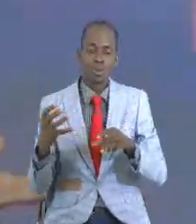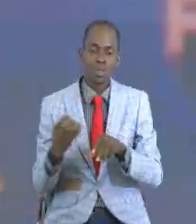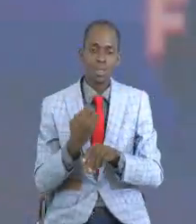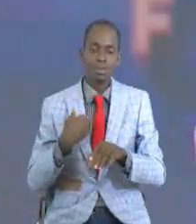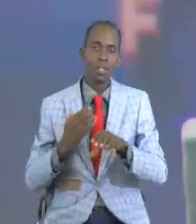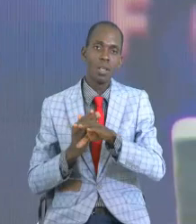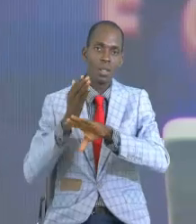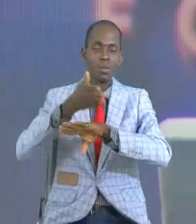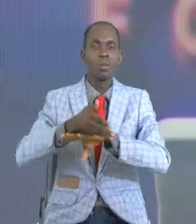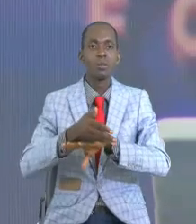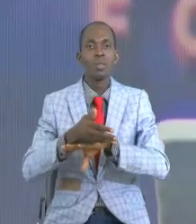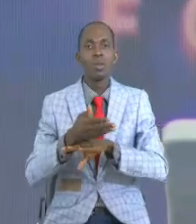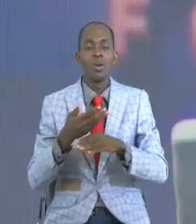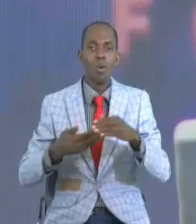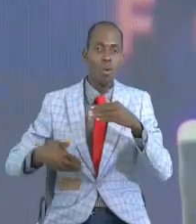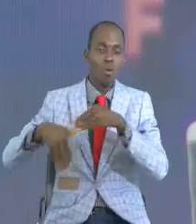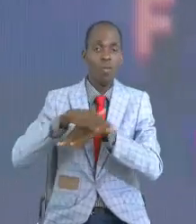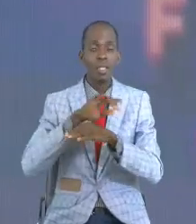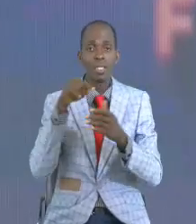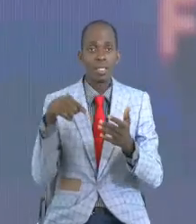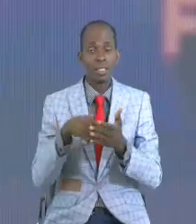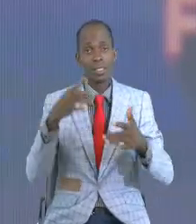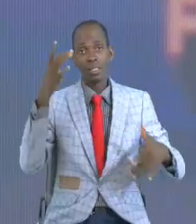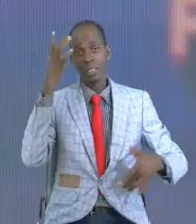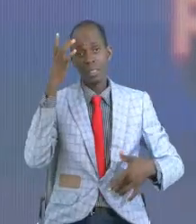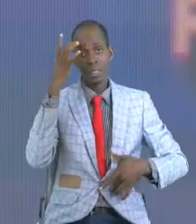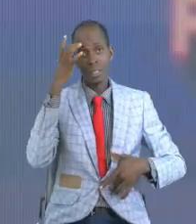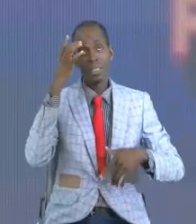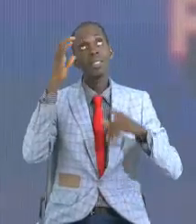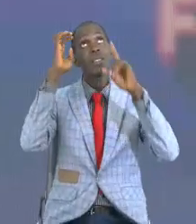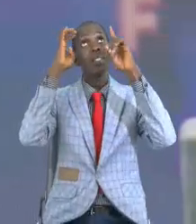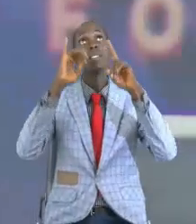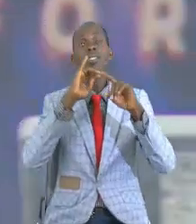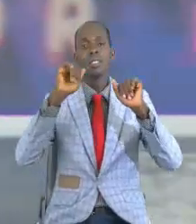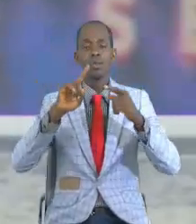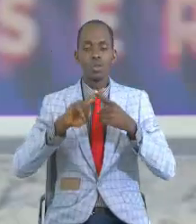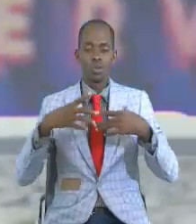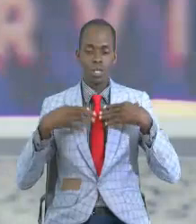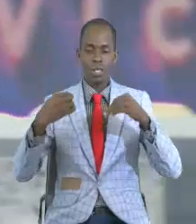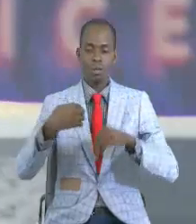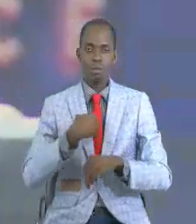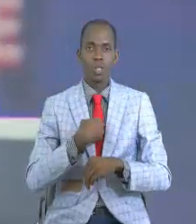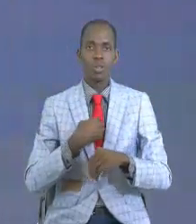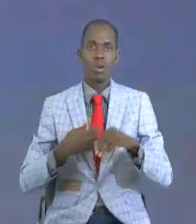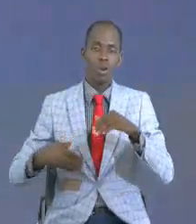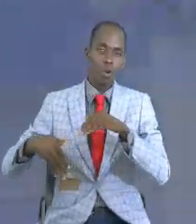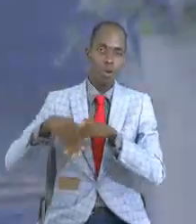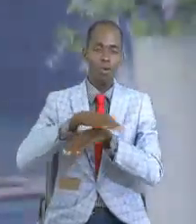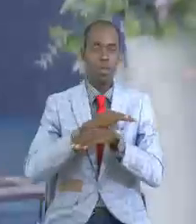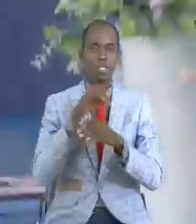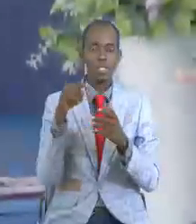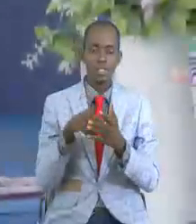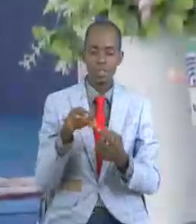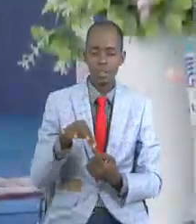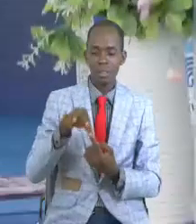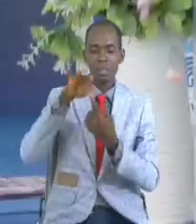over this sickness is able to heal me over this peculiar challenge of my